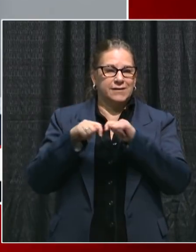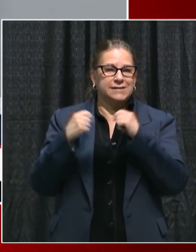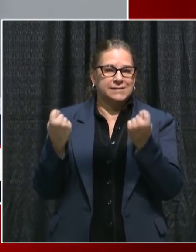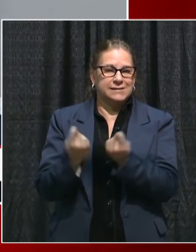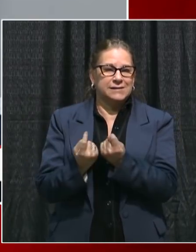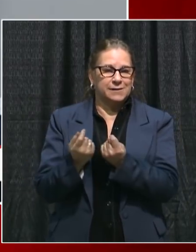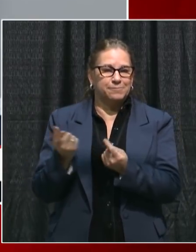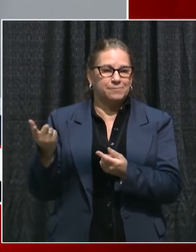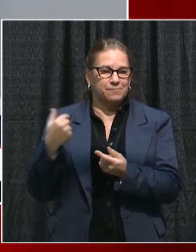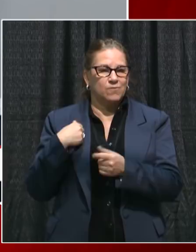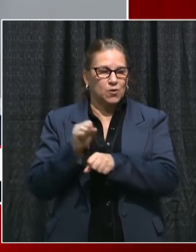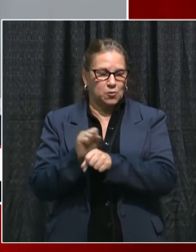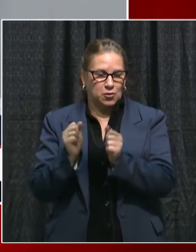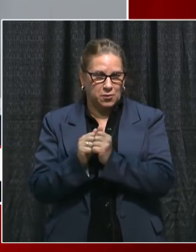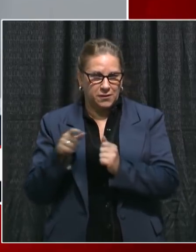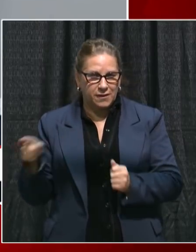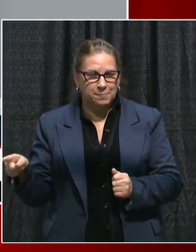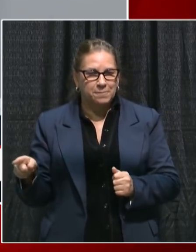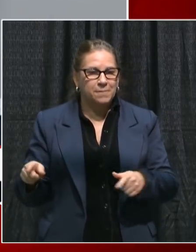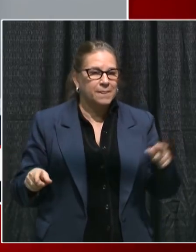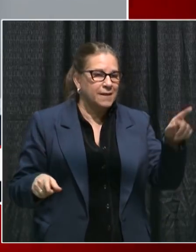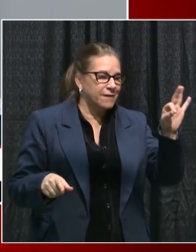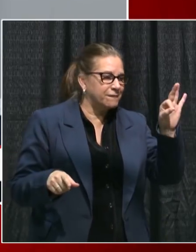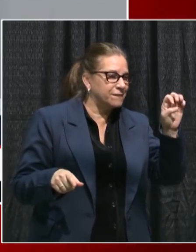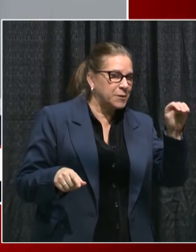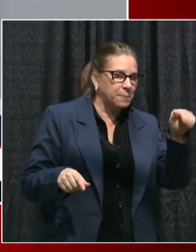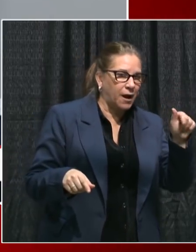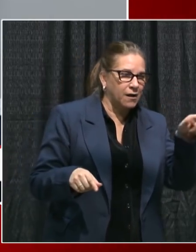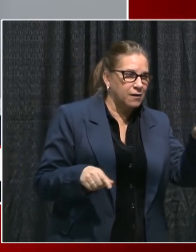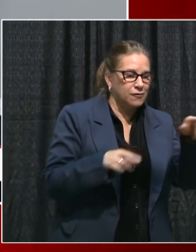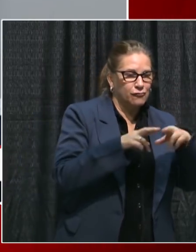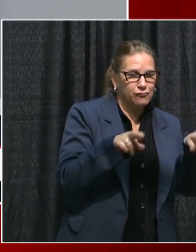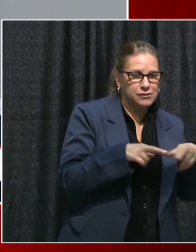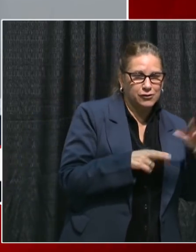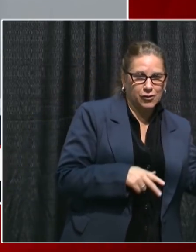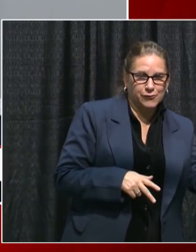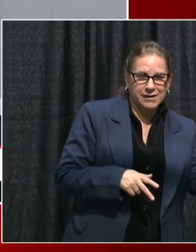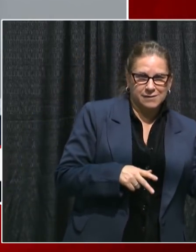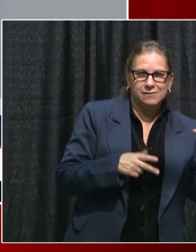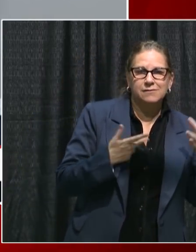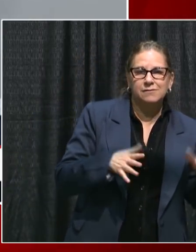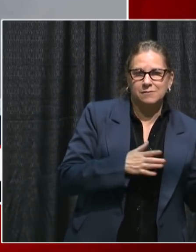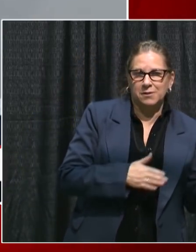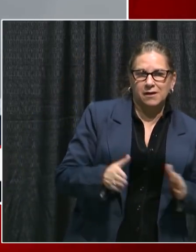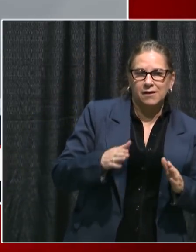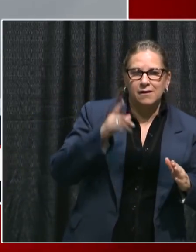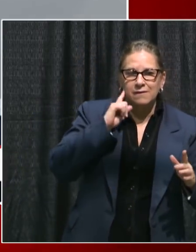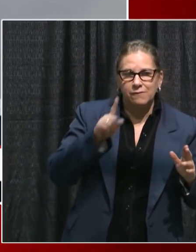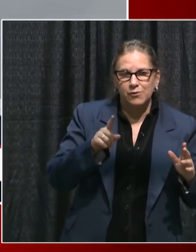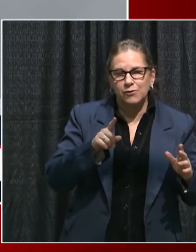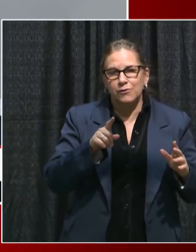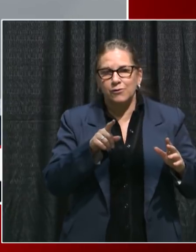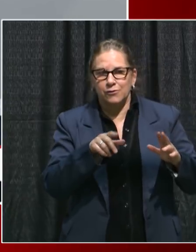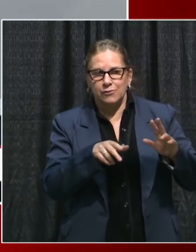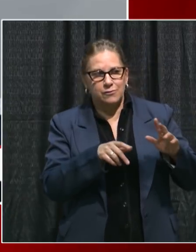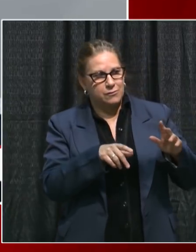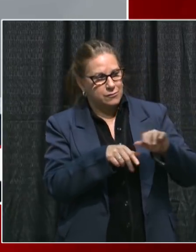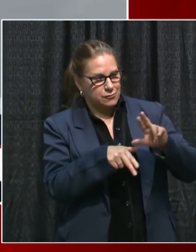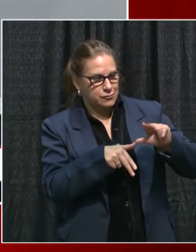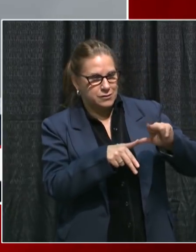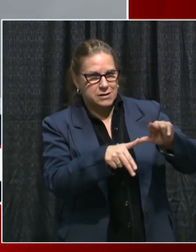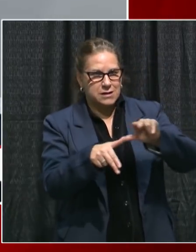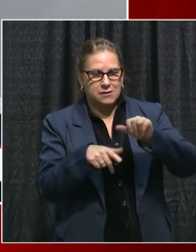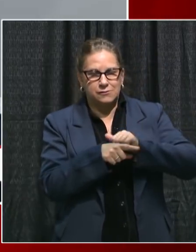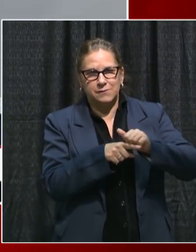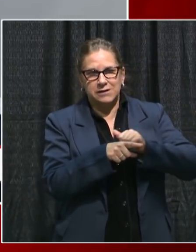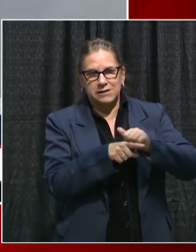and our FEMA Region 3 to begin our planning and exercises for hurricane season. So we can walk and chew gum at the